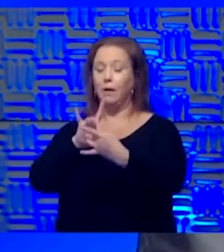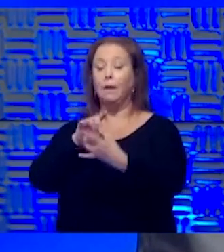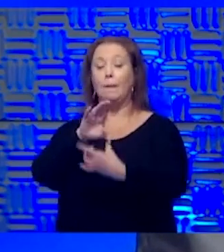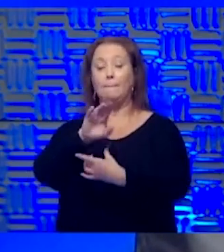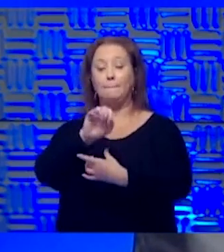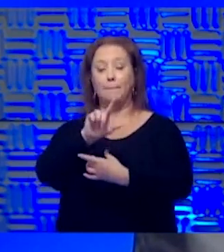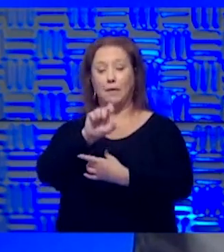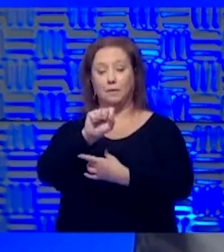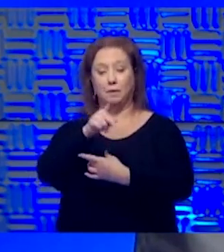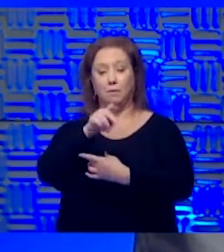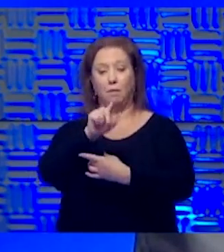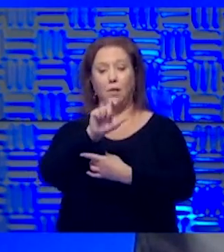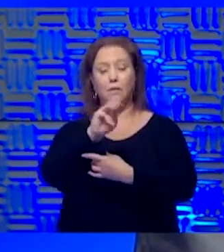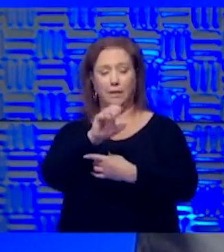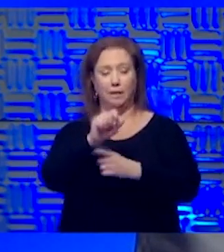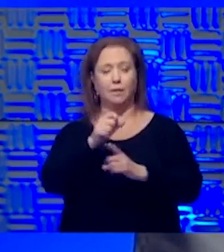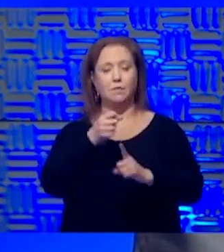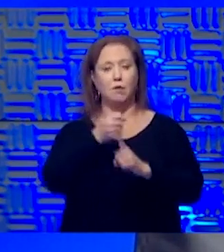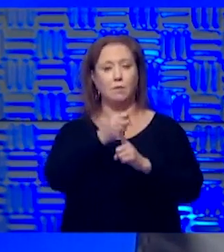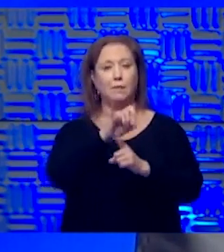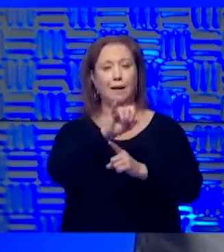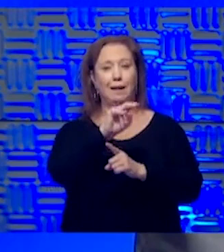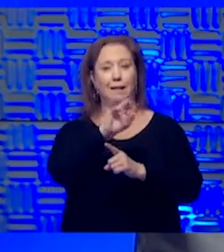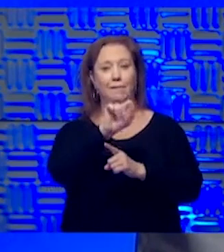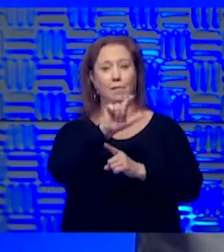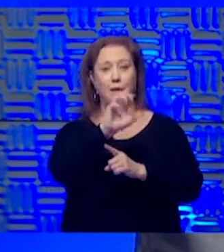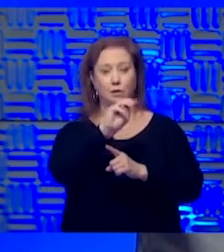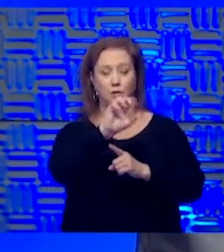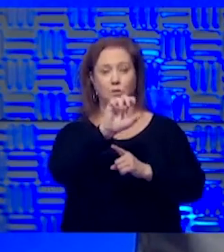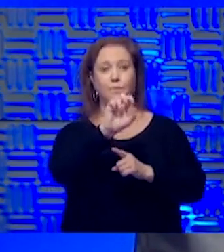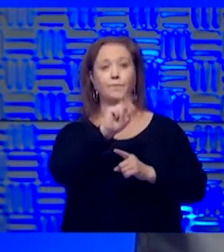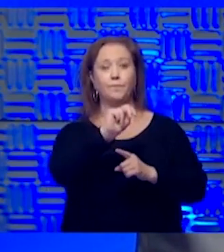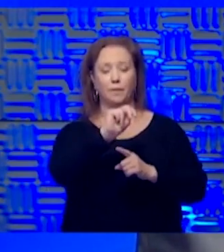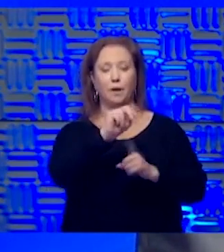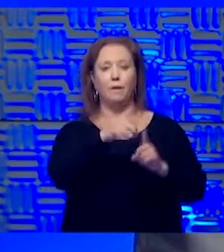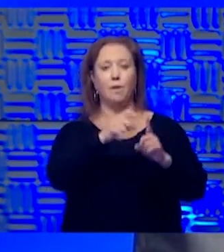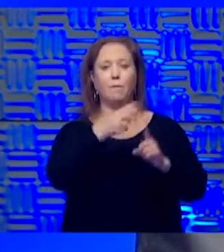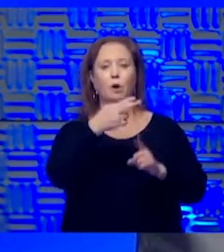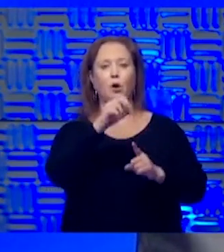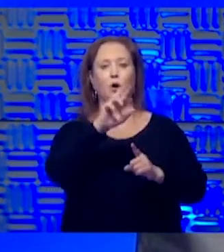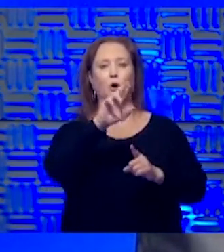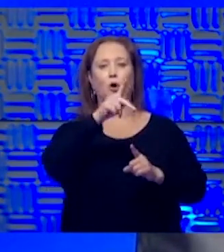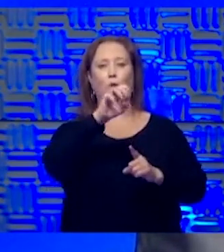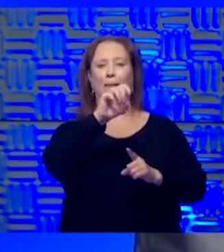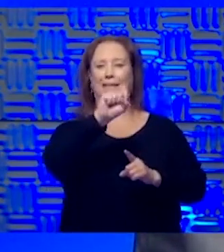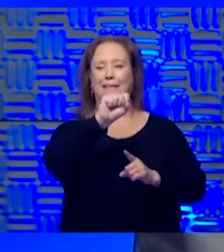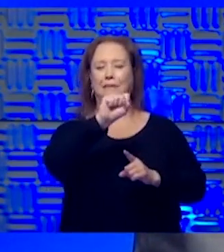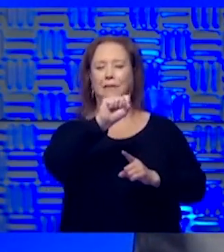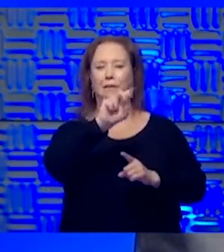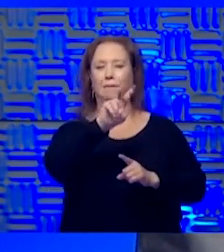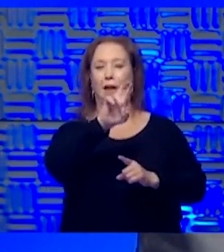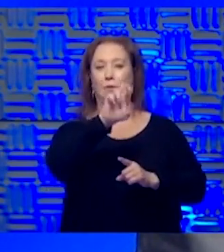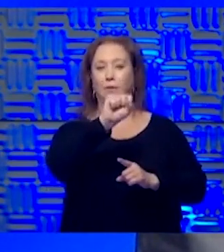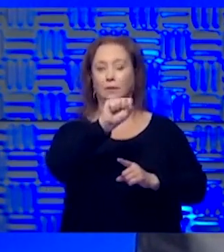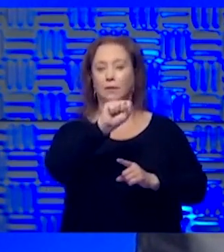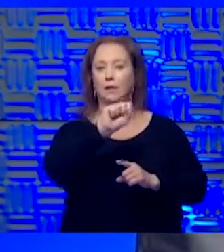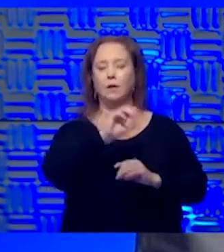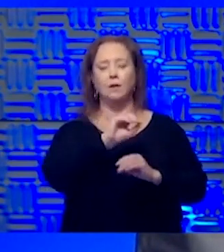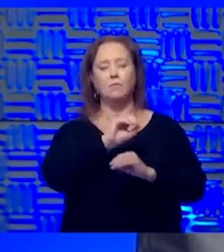inflammation, and it's inflammation by a virus, we think, most likely a herpes simplex virus. No evidence